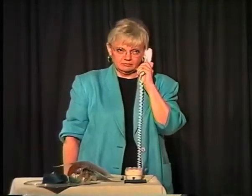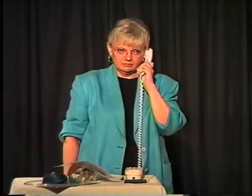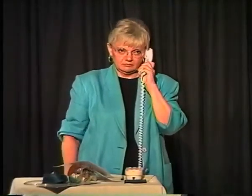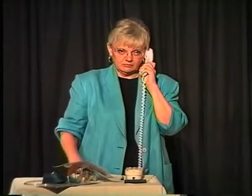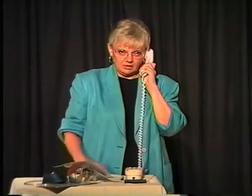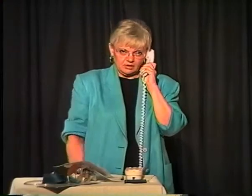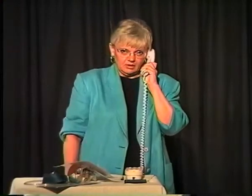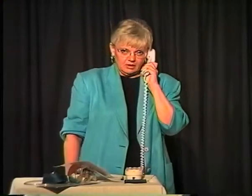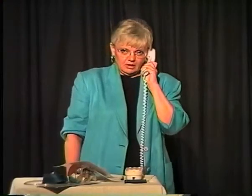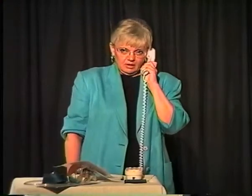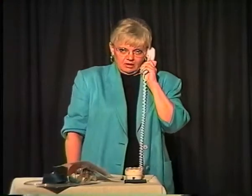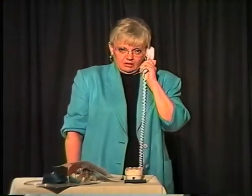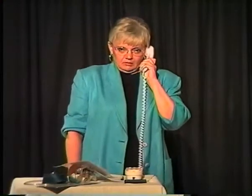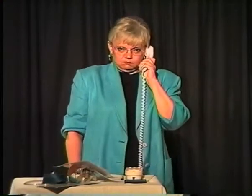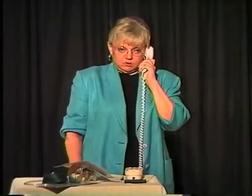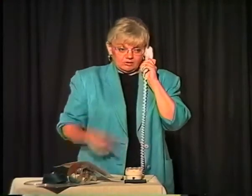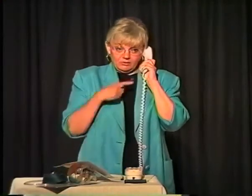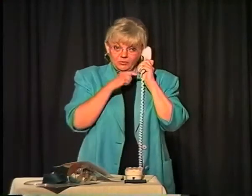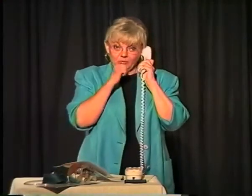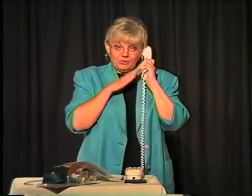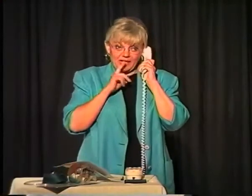that's all right, then.